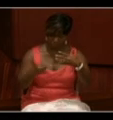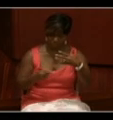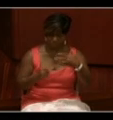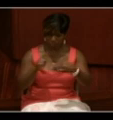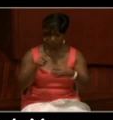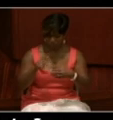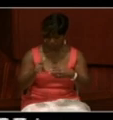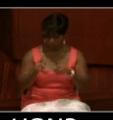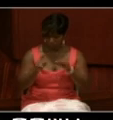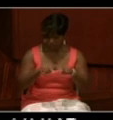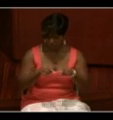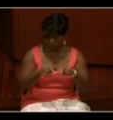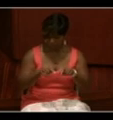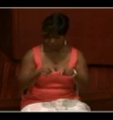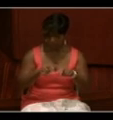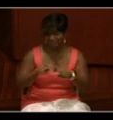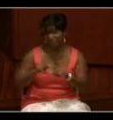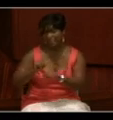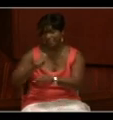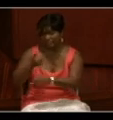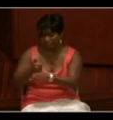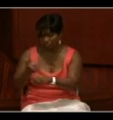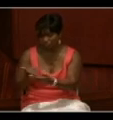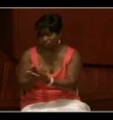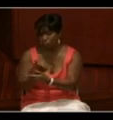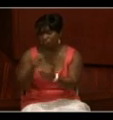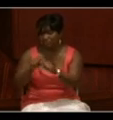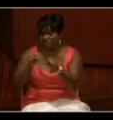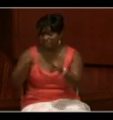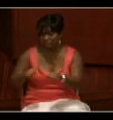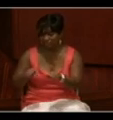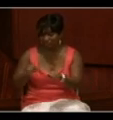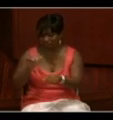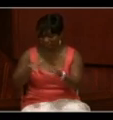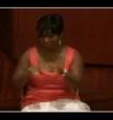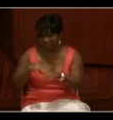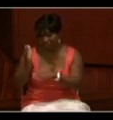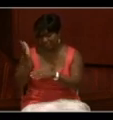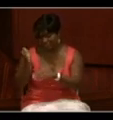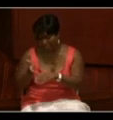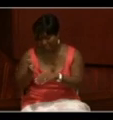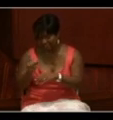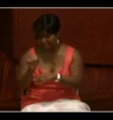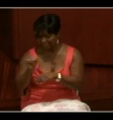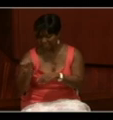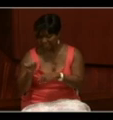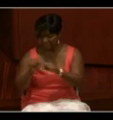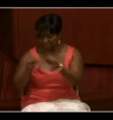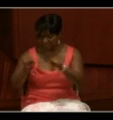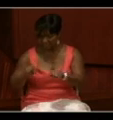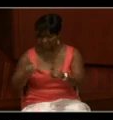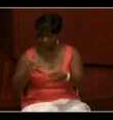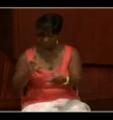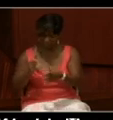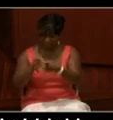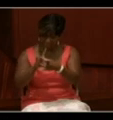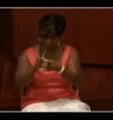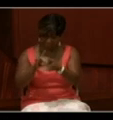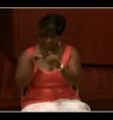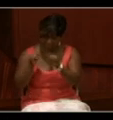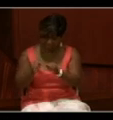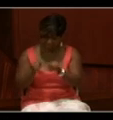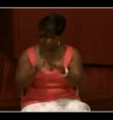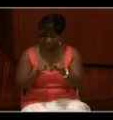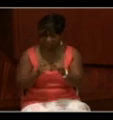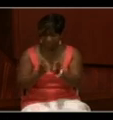another system that used hyphens and slashes, what we call the slash-dash system, that are linked to an individual's ship